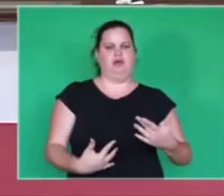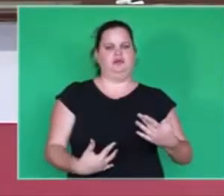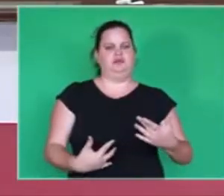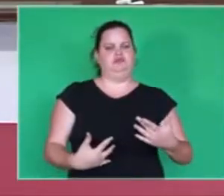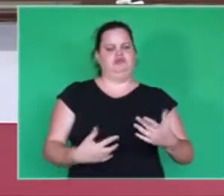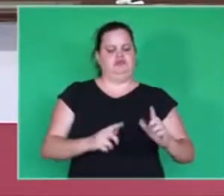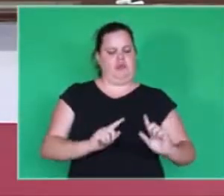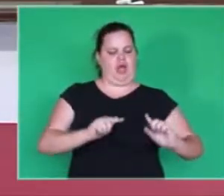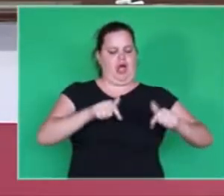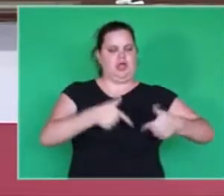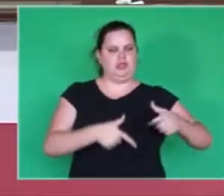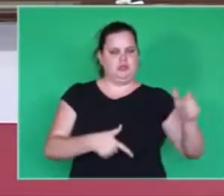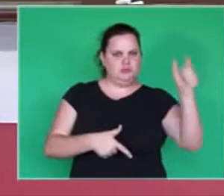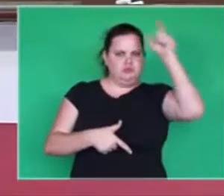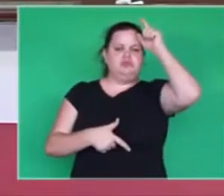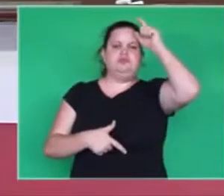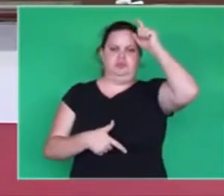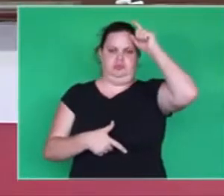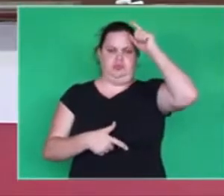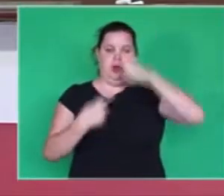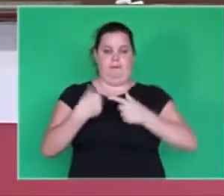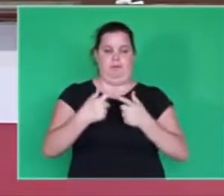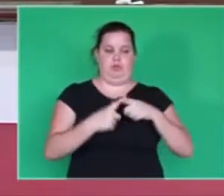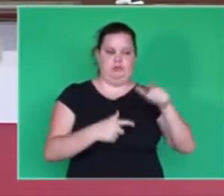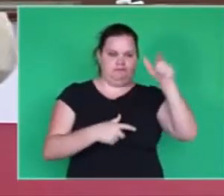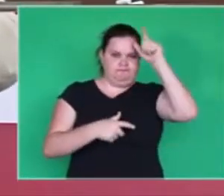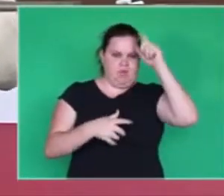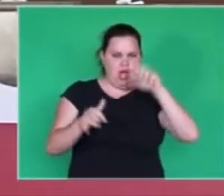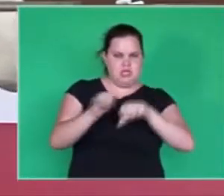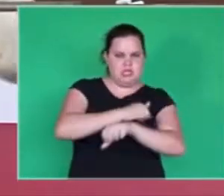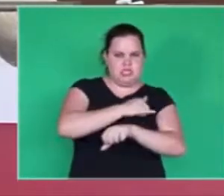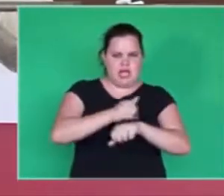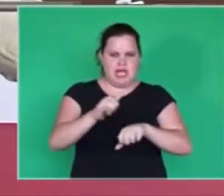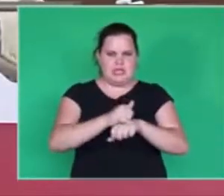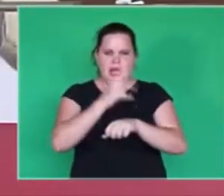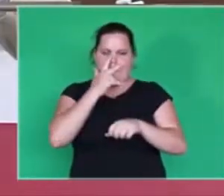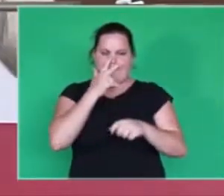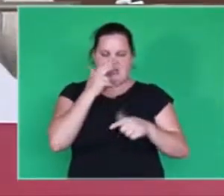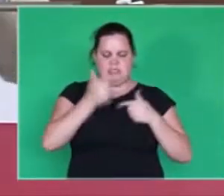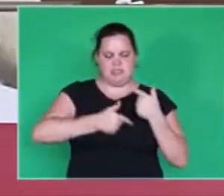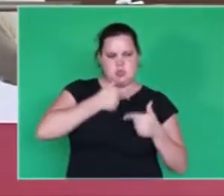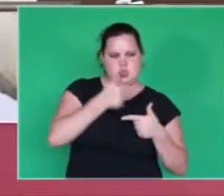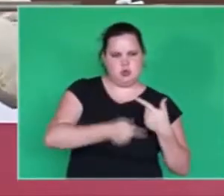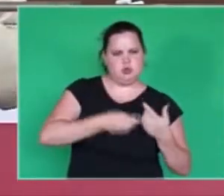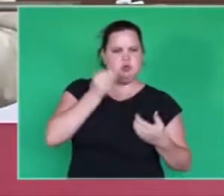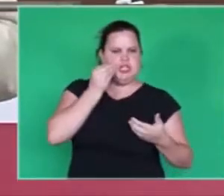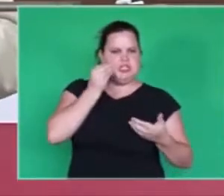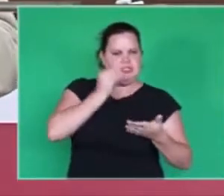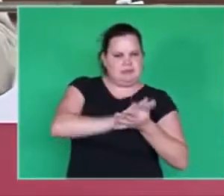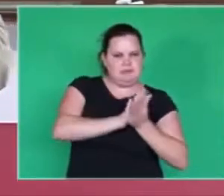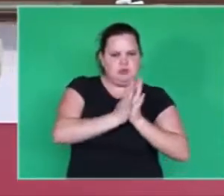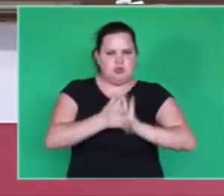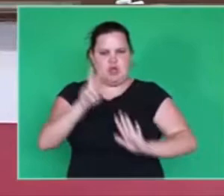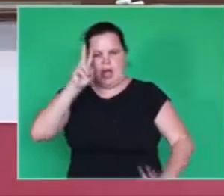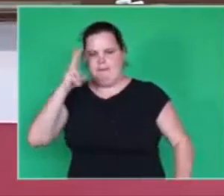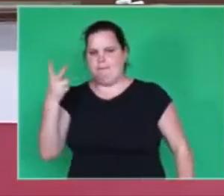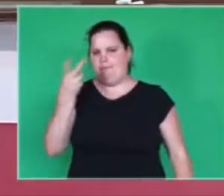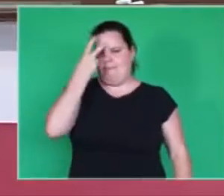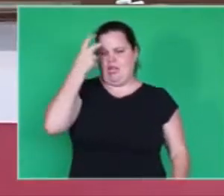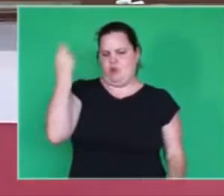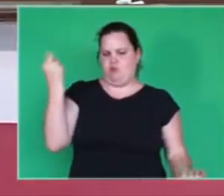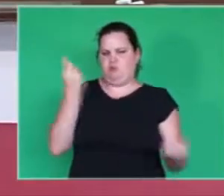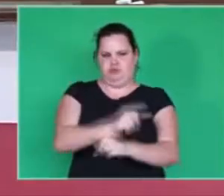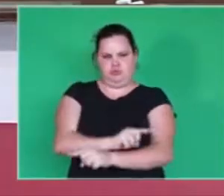the adversary, and the enemy fought from the first day to create a rebellion against